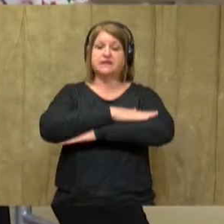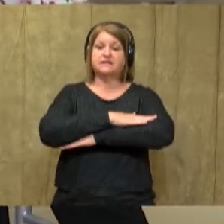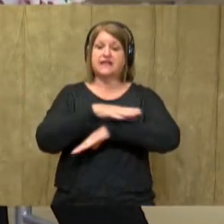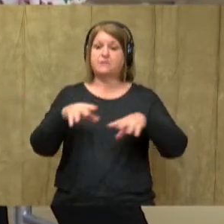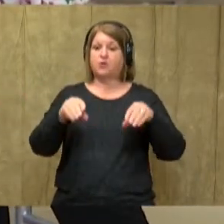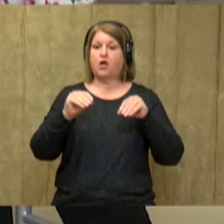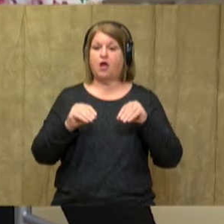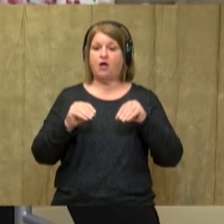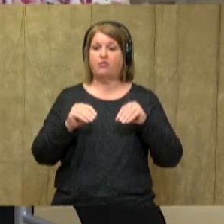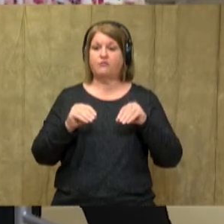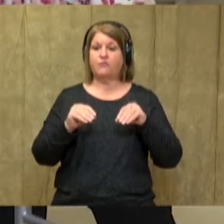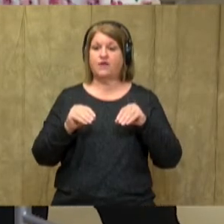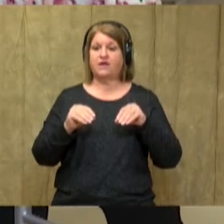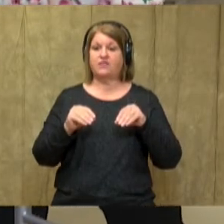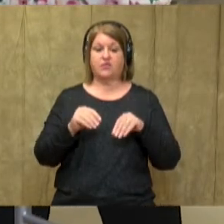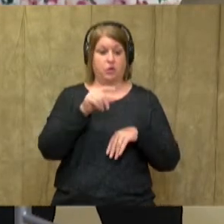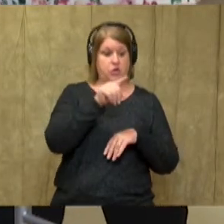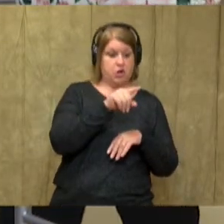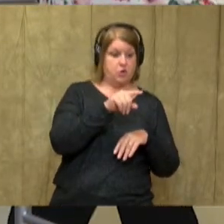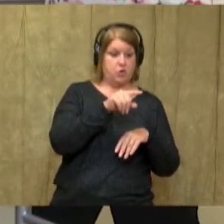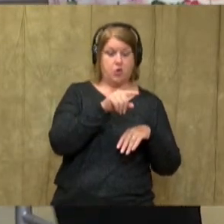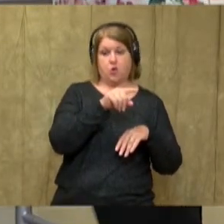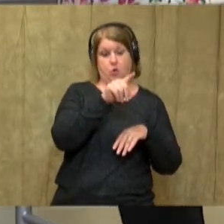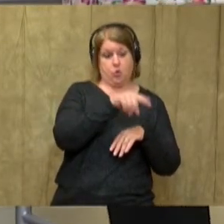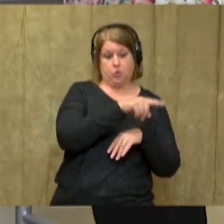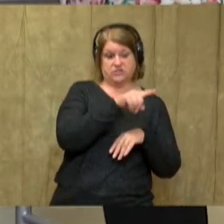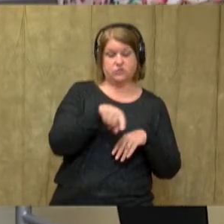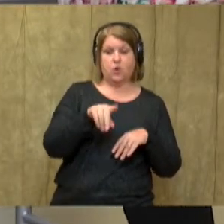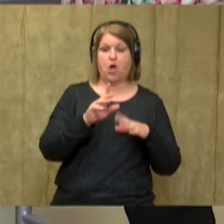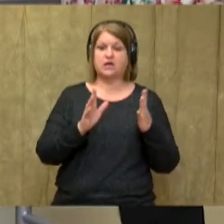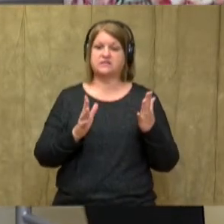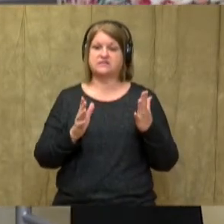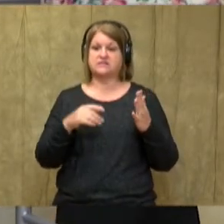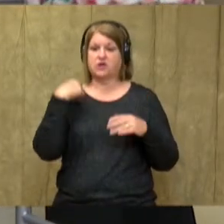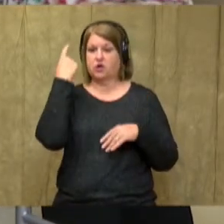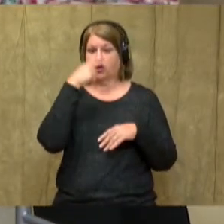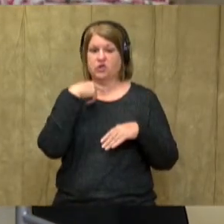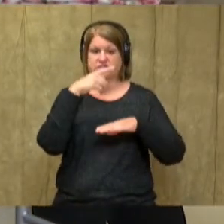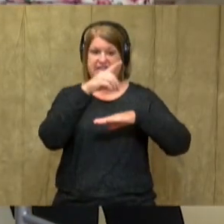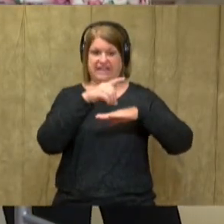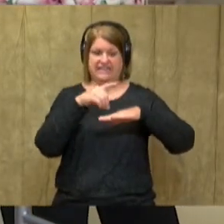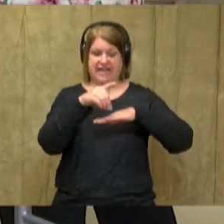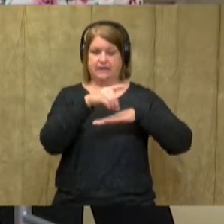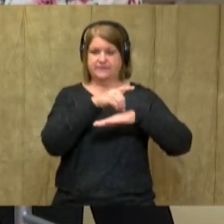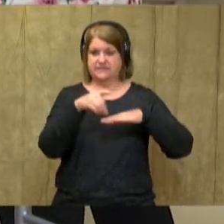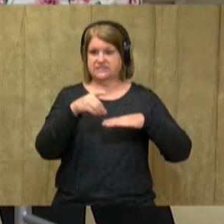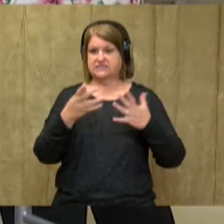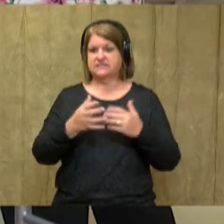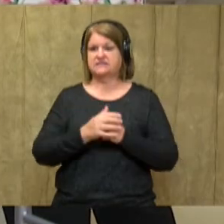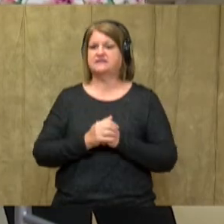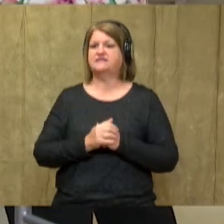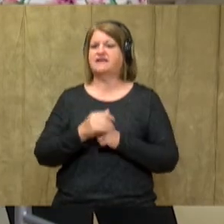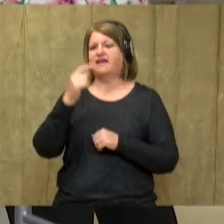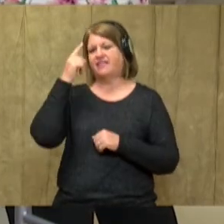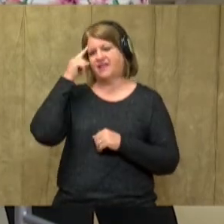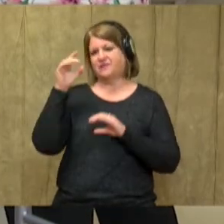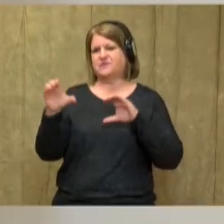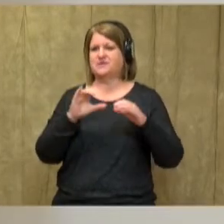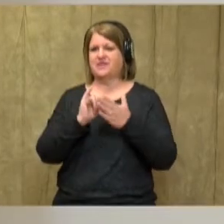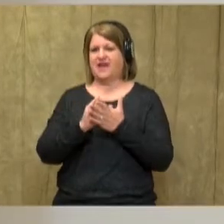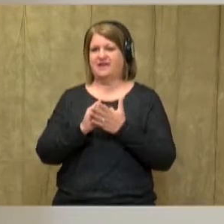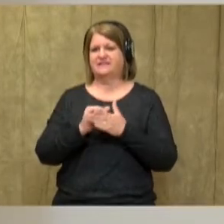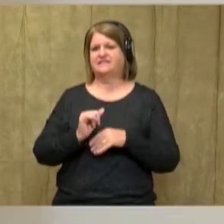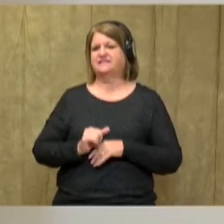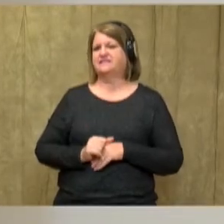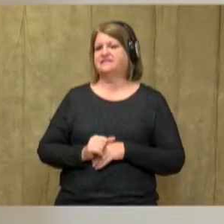crisscross lines that look like diamonds? Let's try that. I think we'll do the crisscross lines. So look right